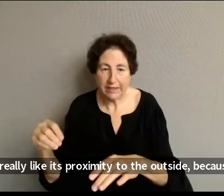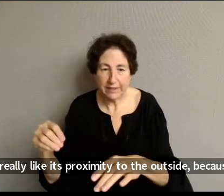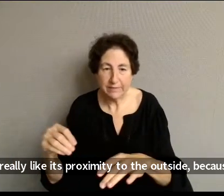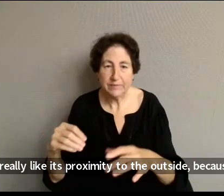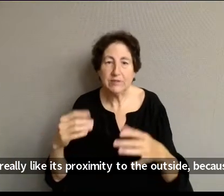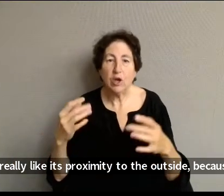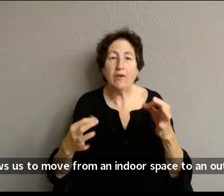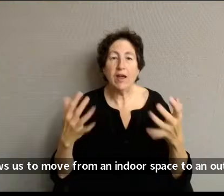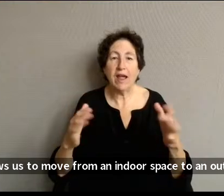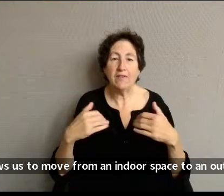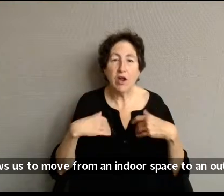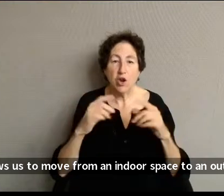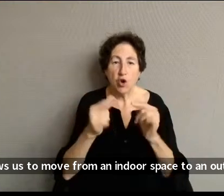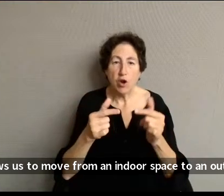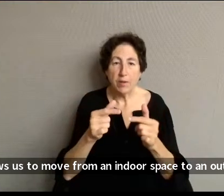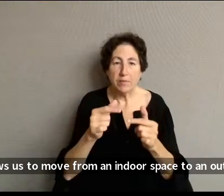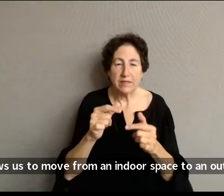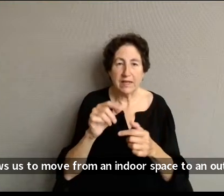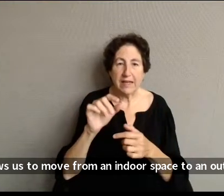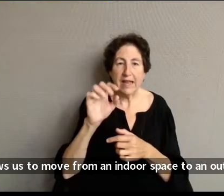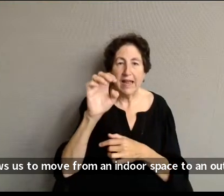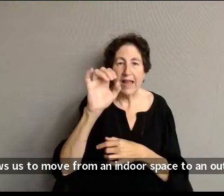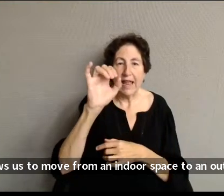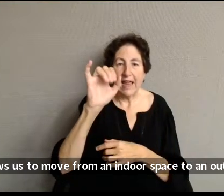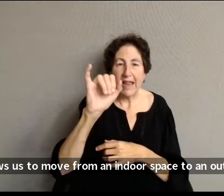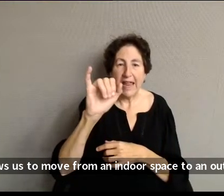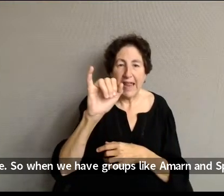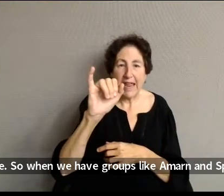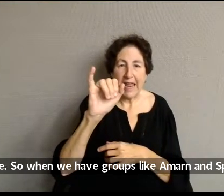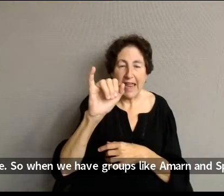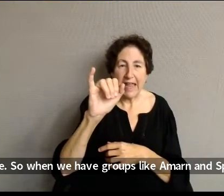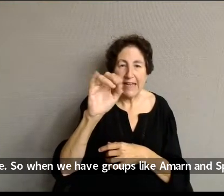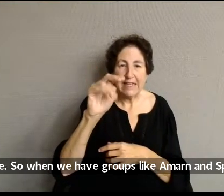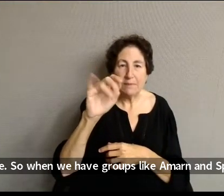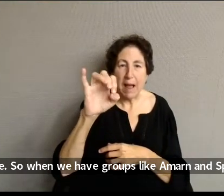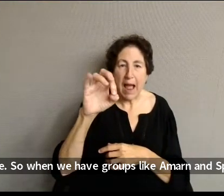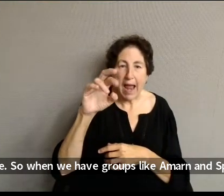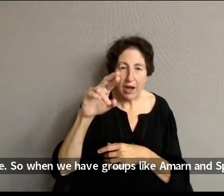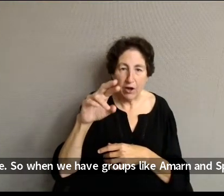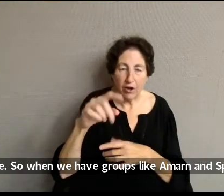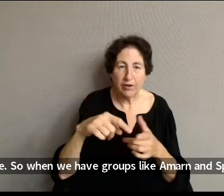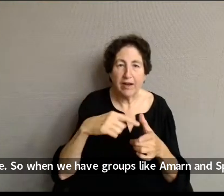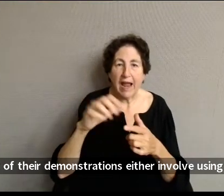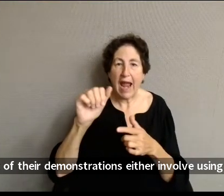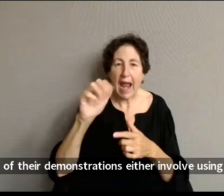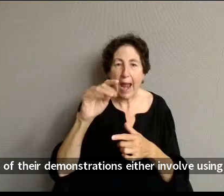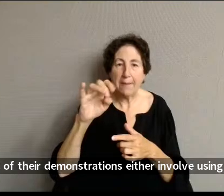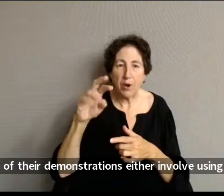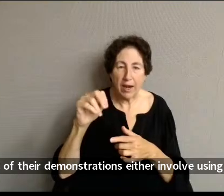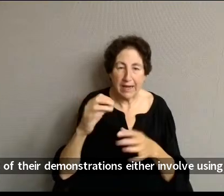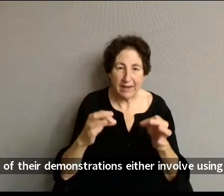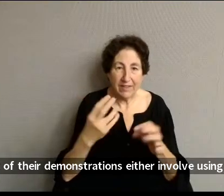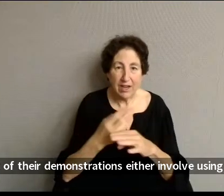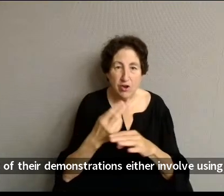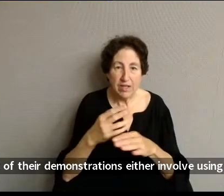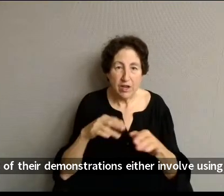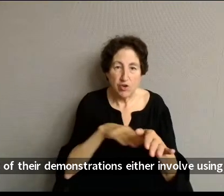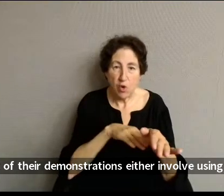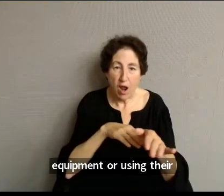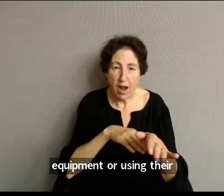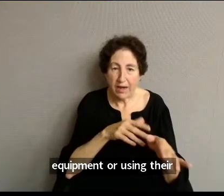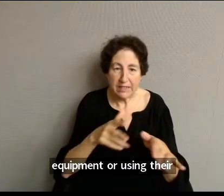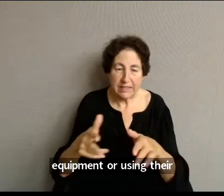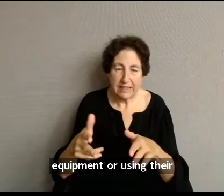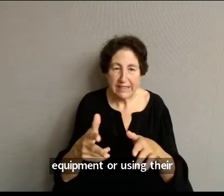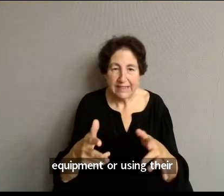groups like Ameren and Inspire, a lot of their demonstrations either involve using their equipment or using their trucks or those types of things. And right now there's